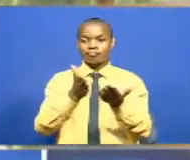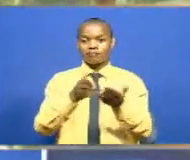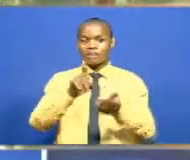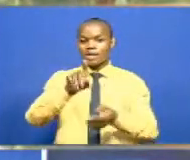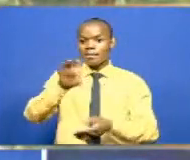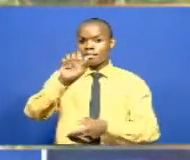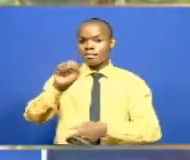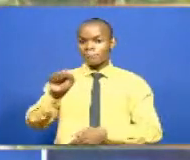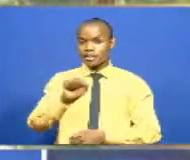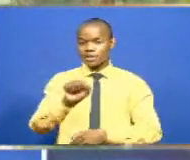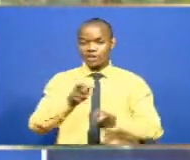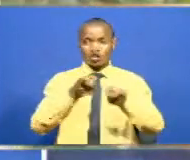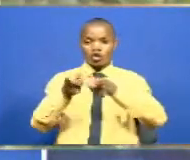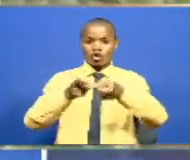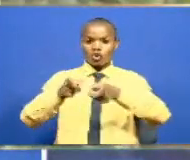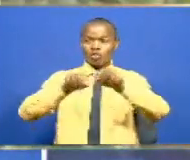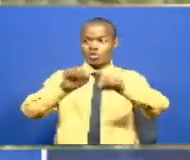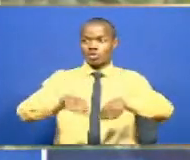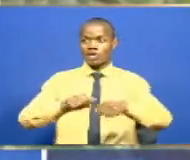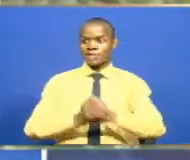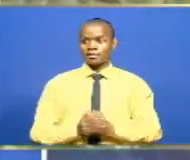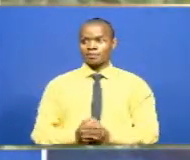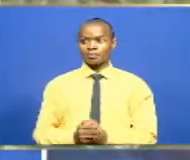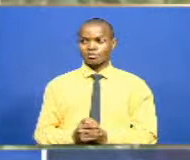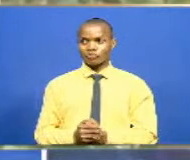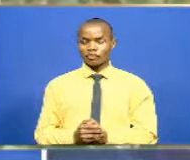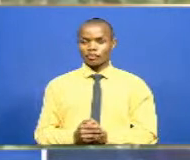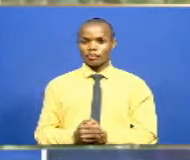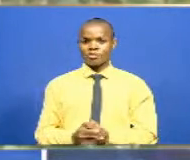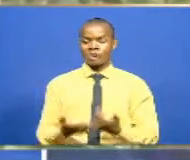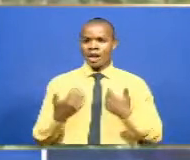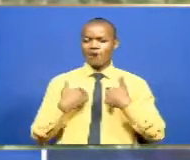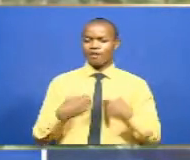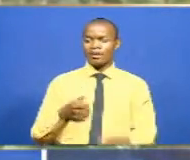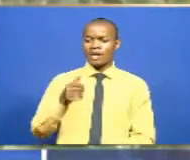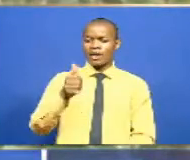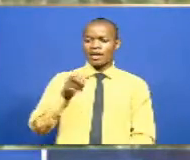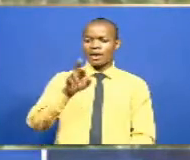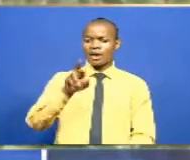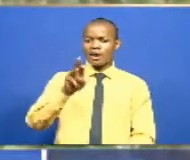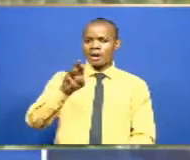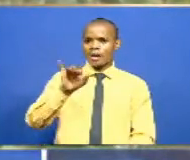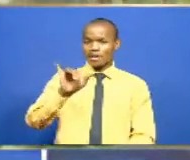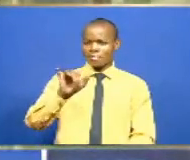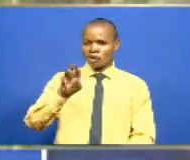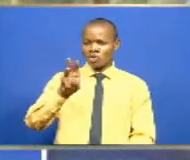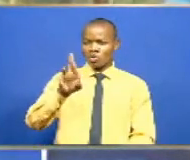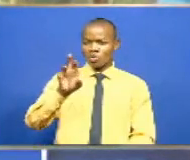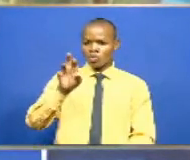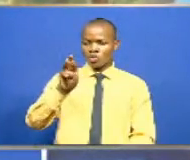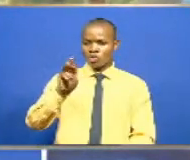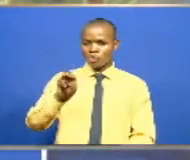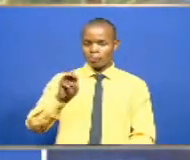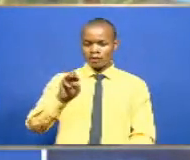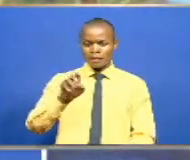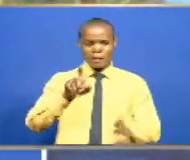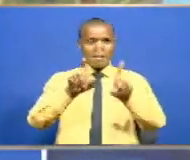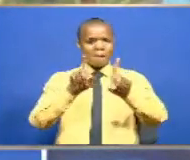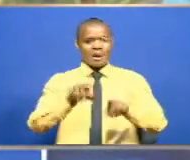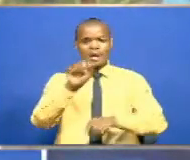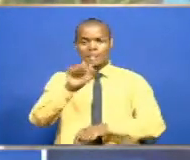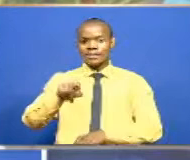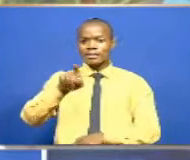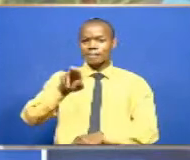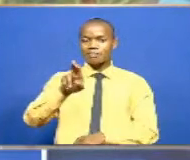we are talking of like for armyworm, which you have to spray. You can imagine the effects of spraying. Why